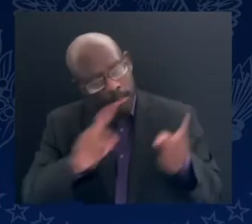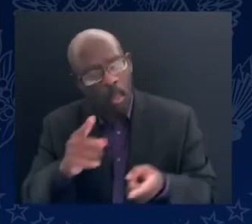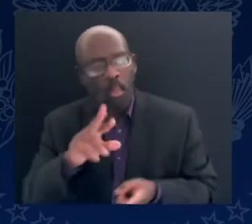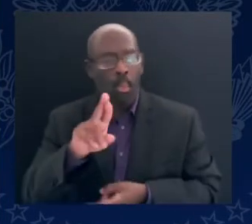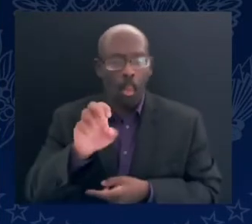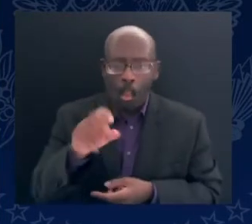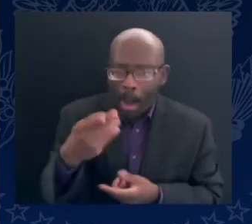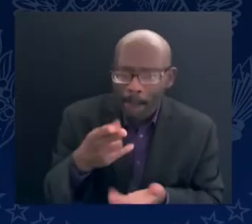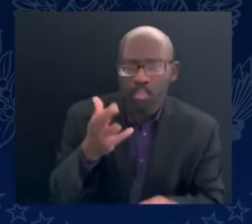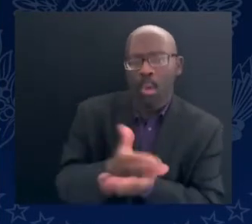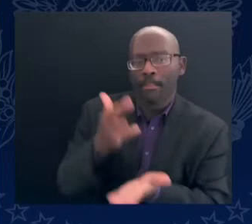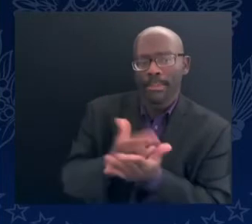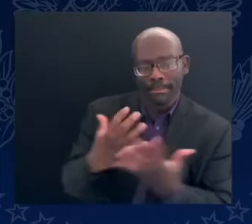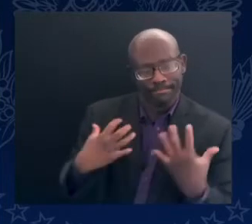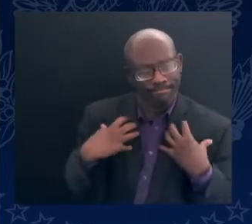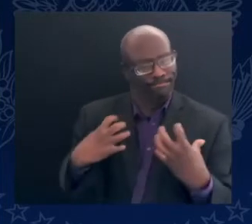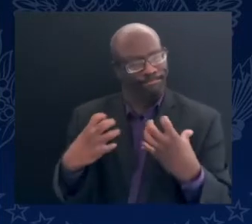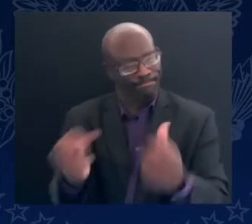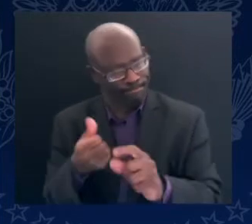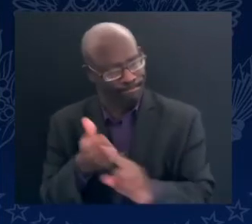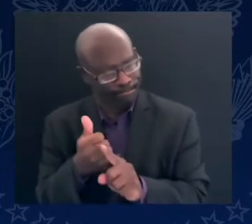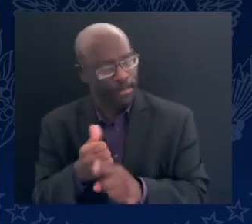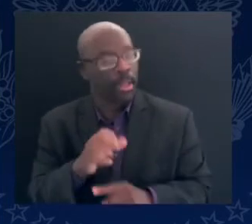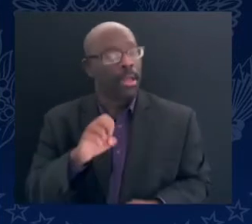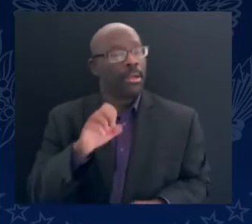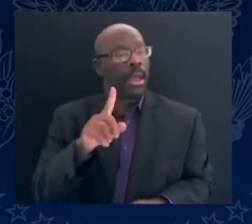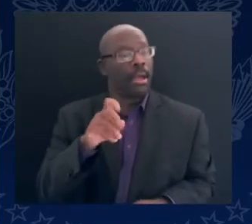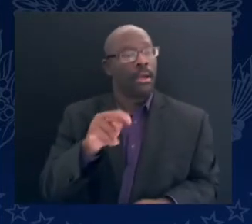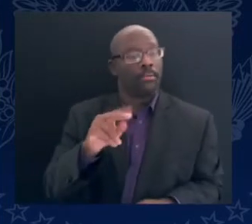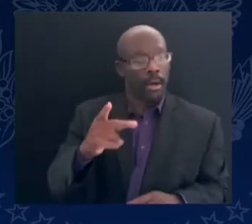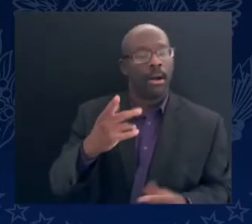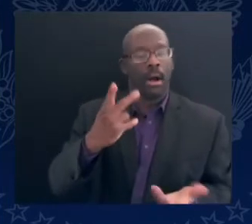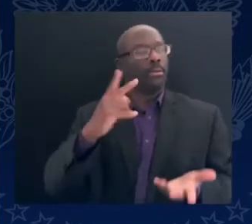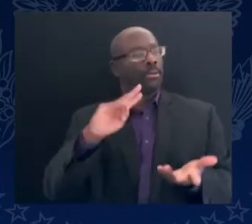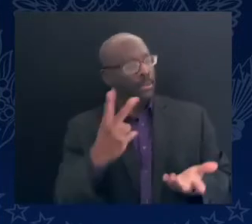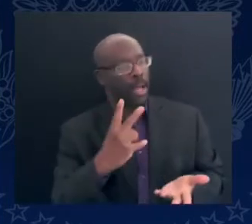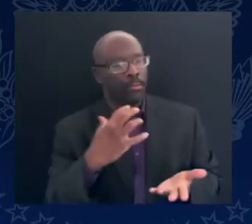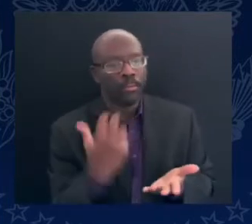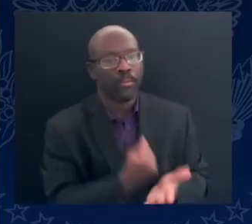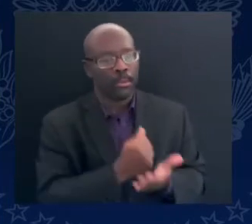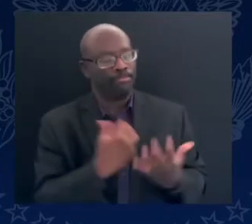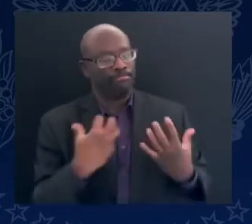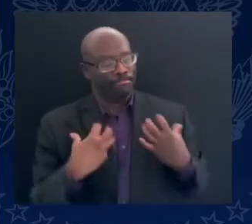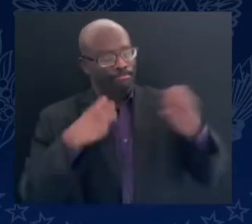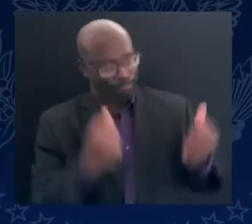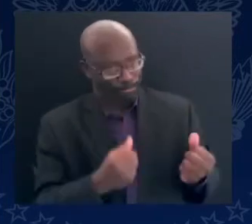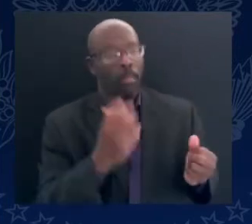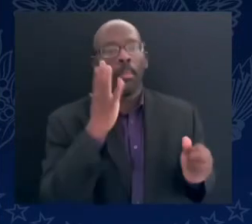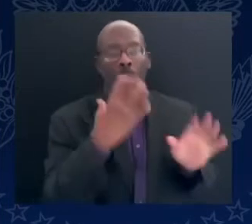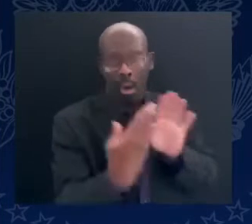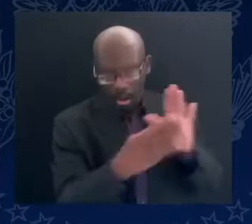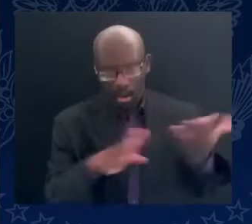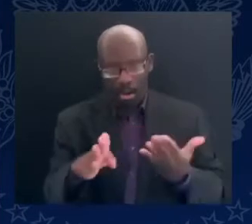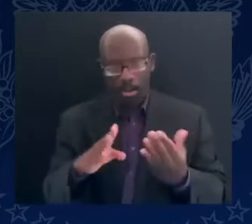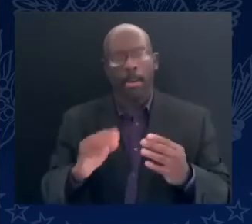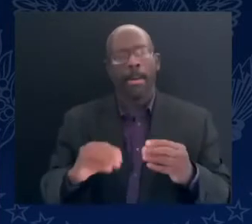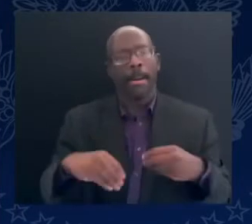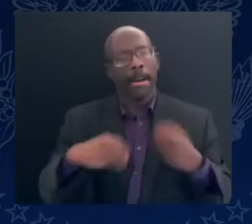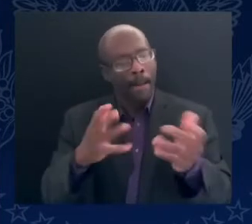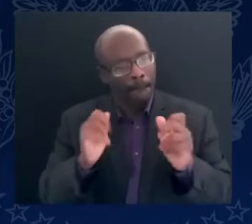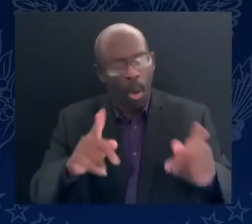Elton feels like he's got a second chance. He promised himself he would just give back the rest of his life. In September